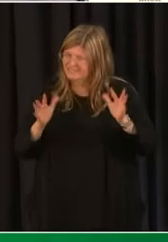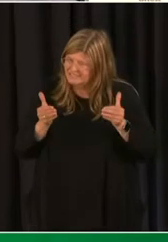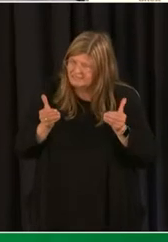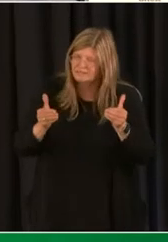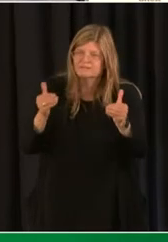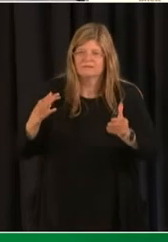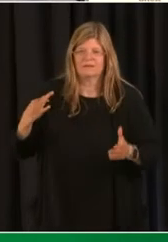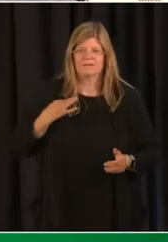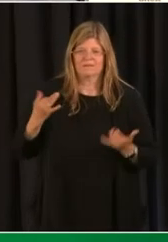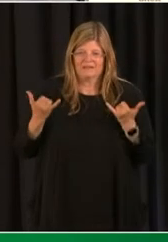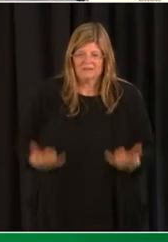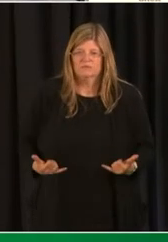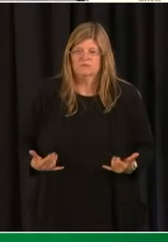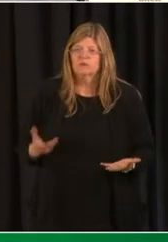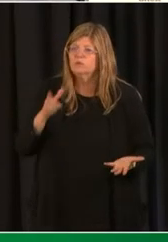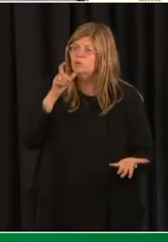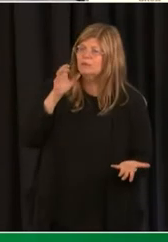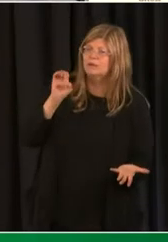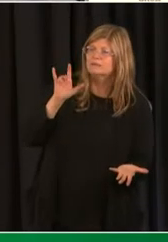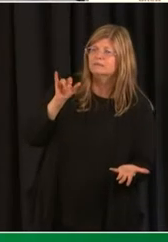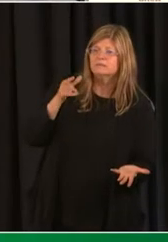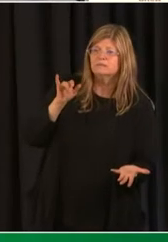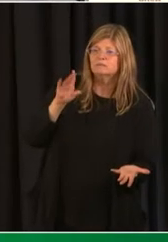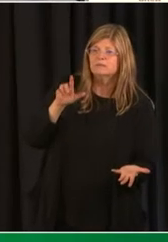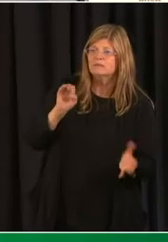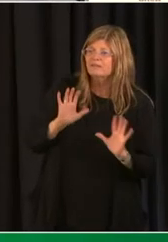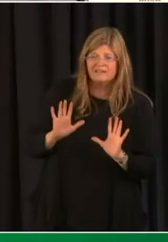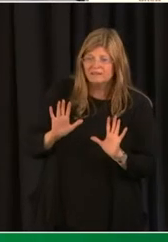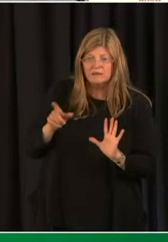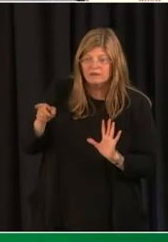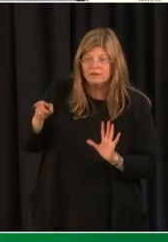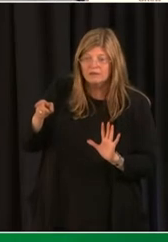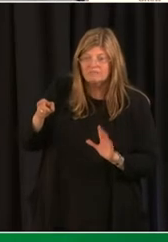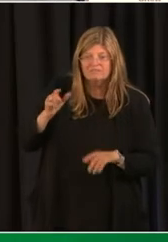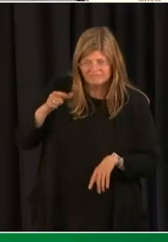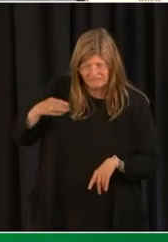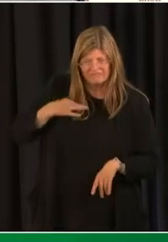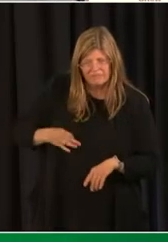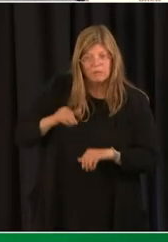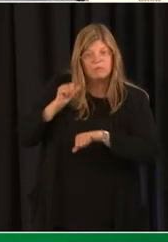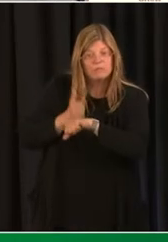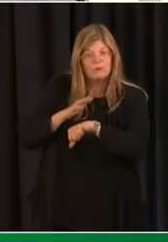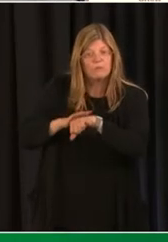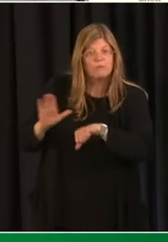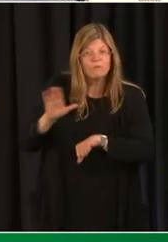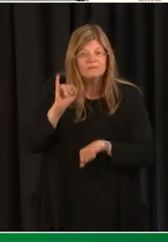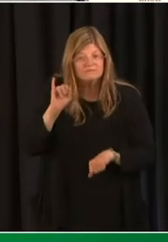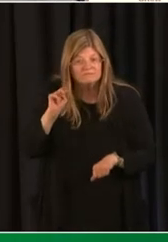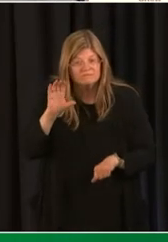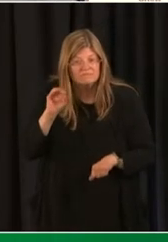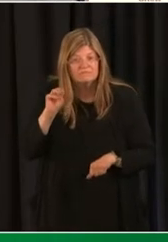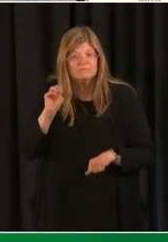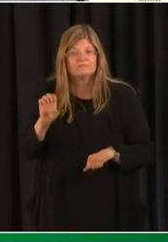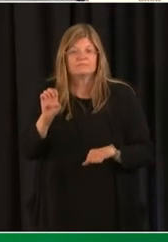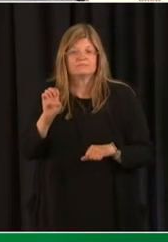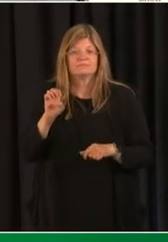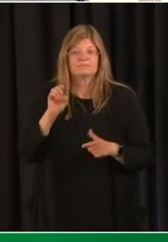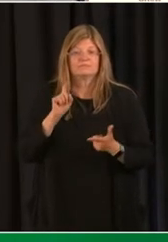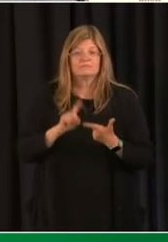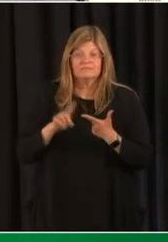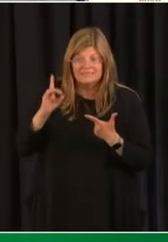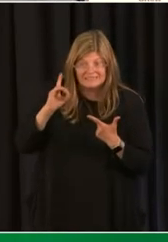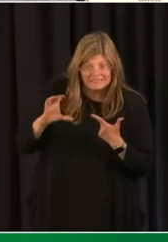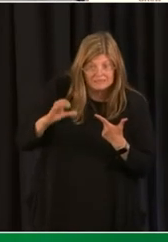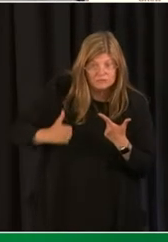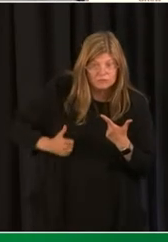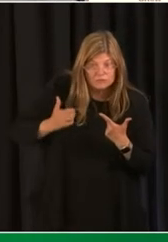to the next slide, who's eligible? So you're eligible based on your income, and if you need to, one, be a DC